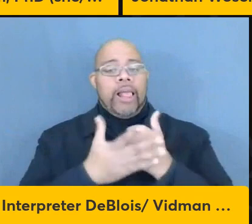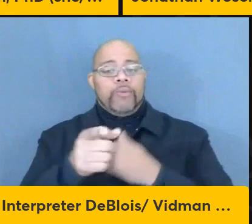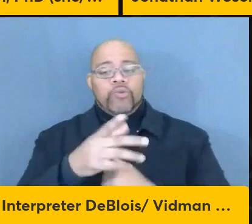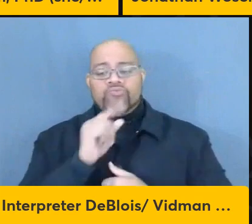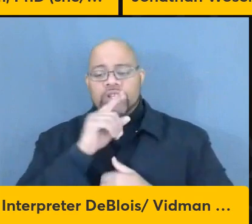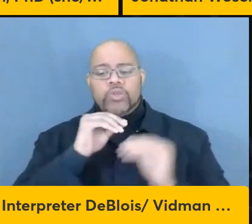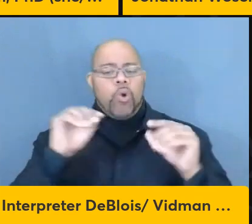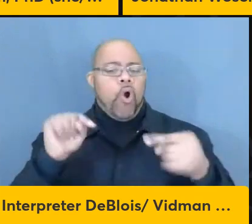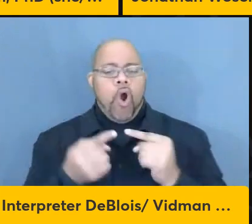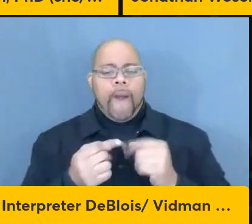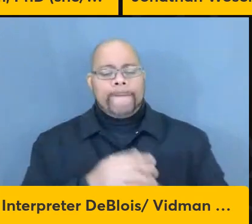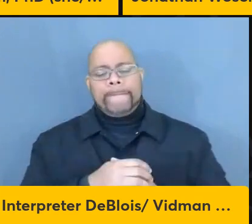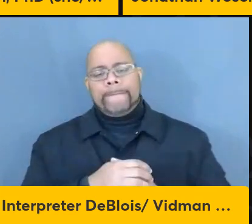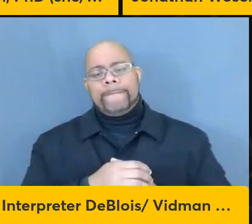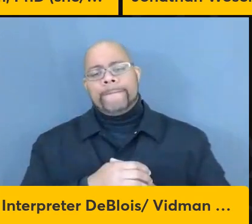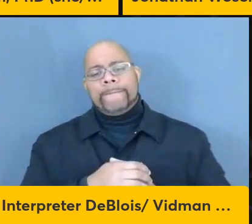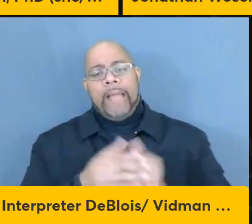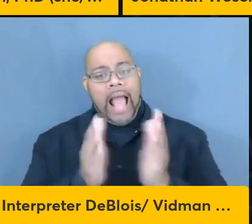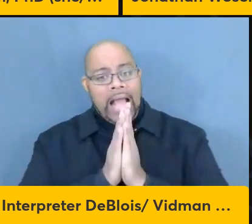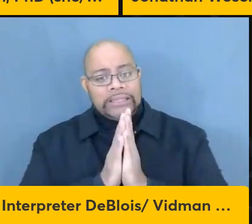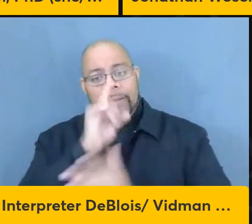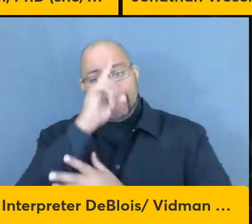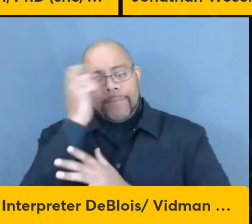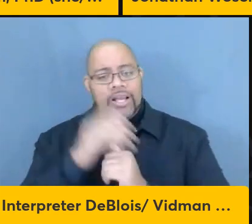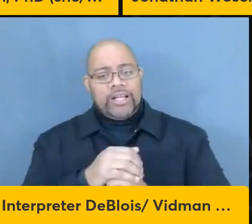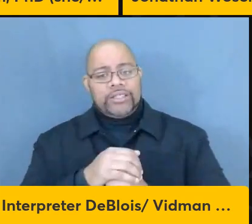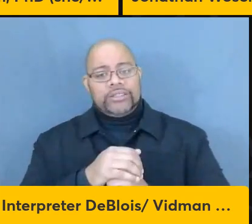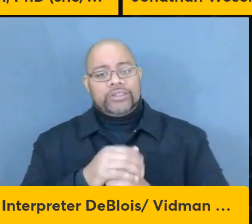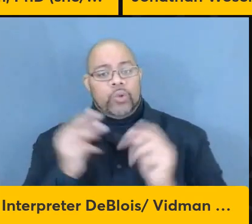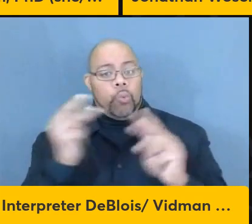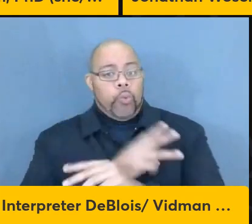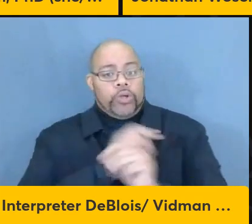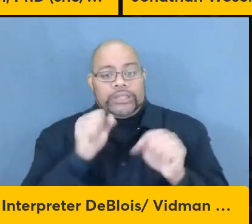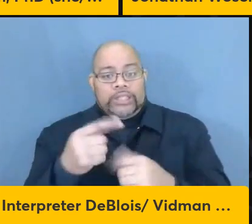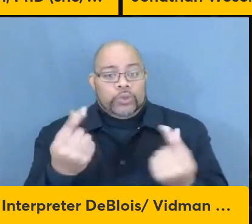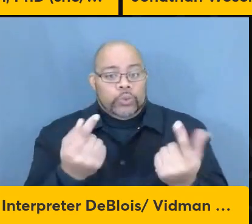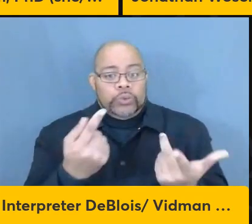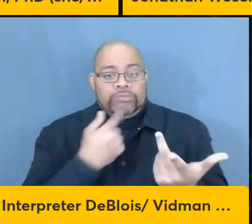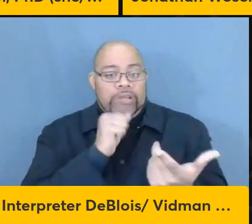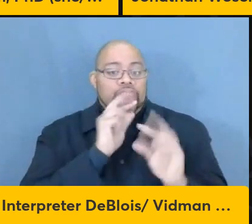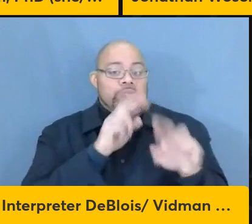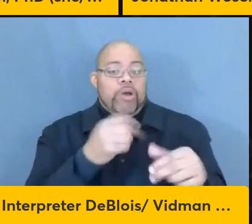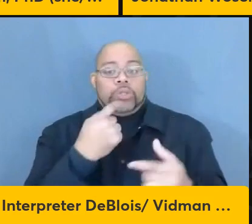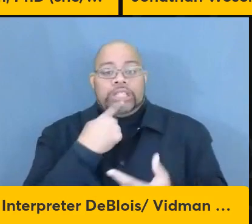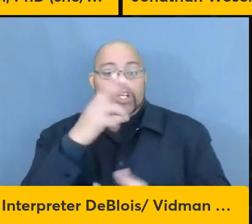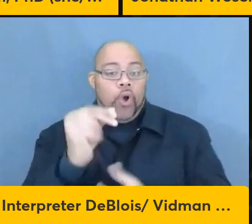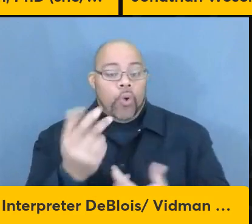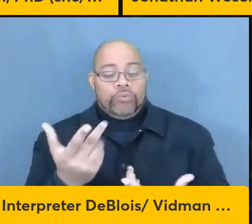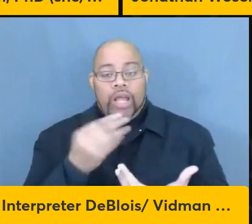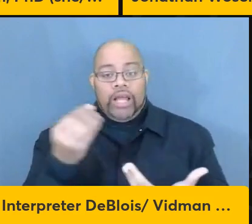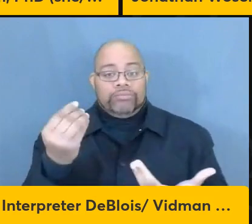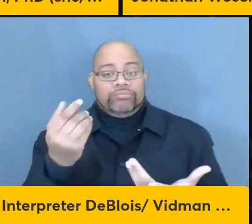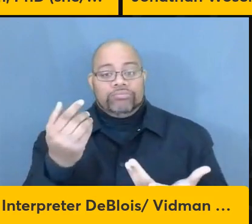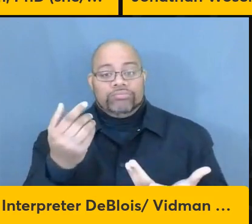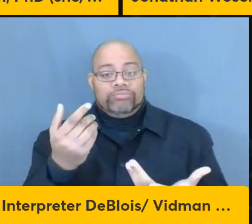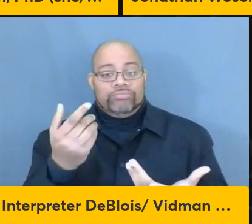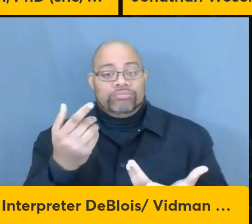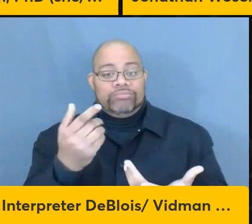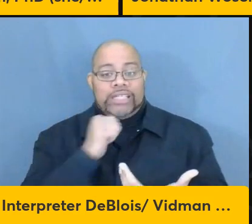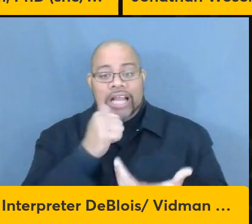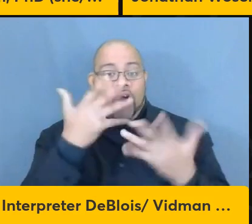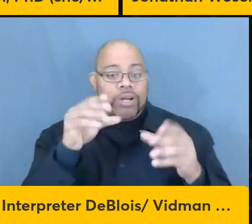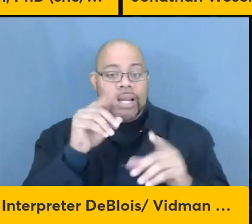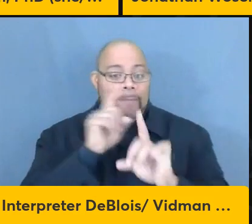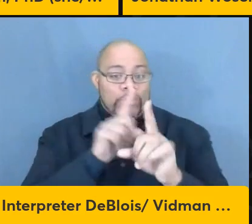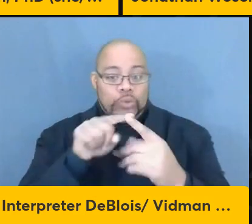really no harm in asking, because the worst they can do is not respond or say no. And they were not already a